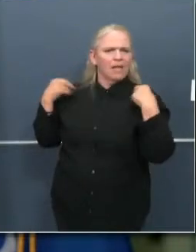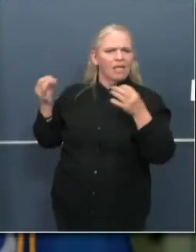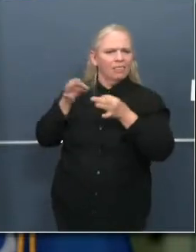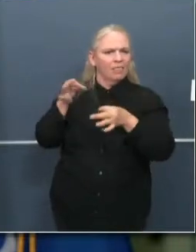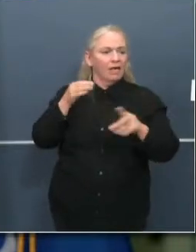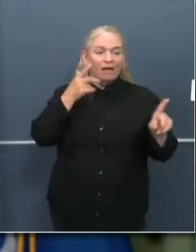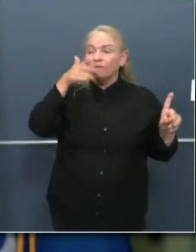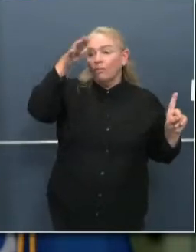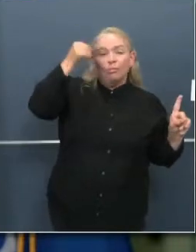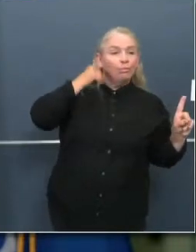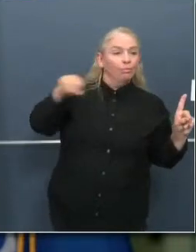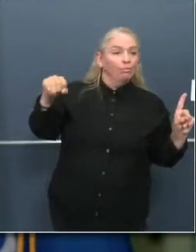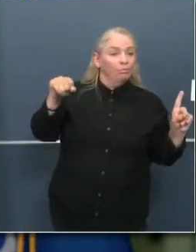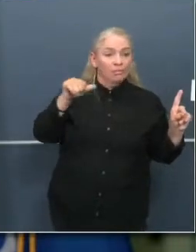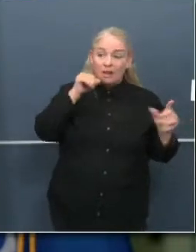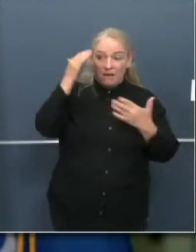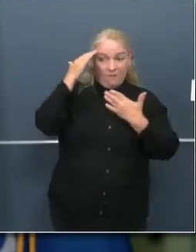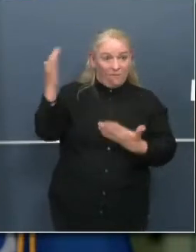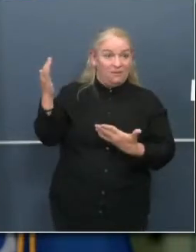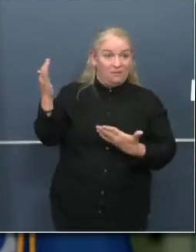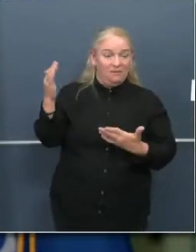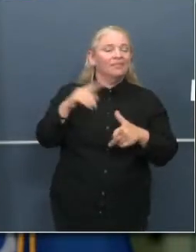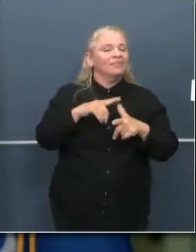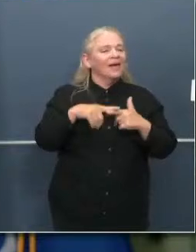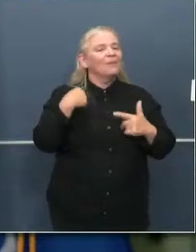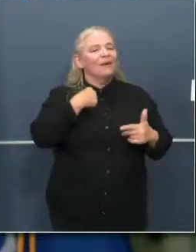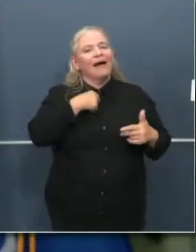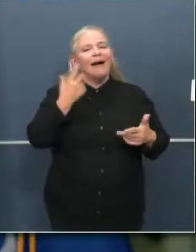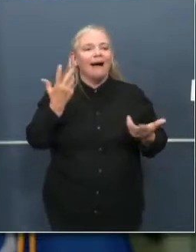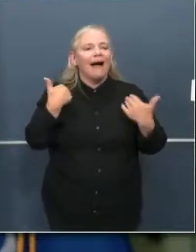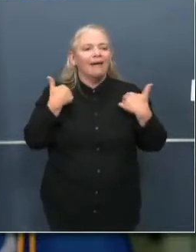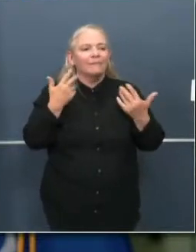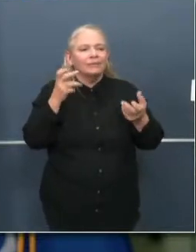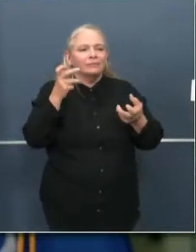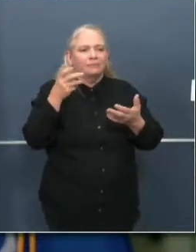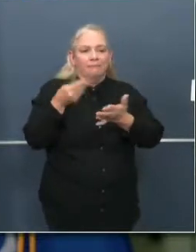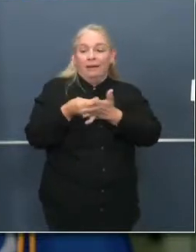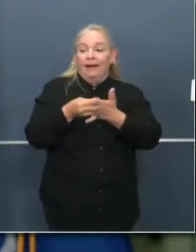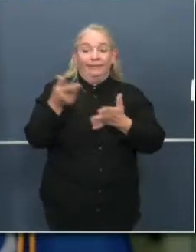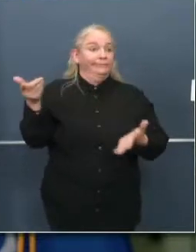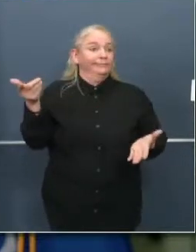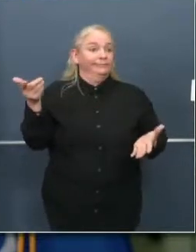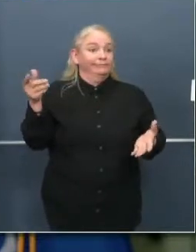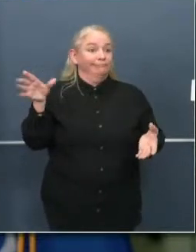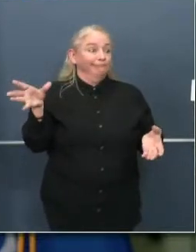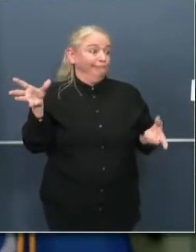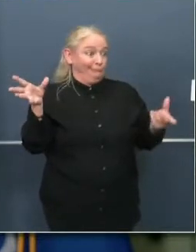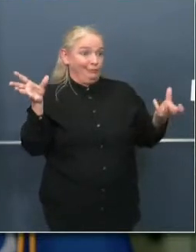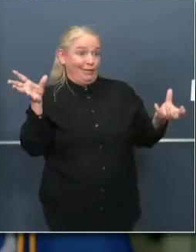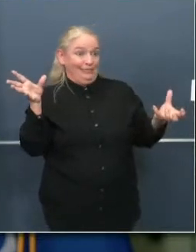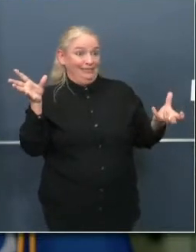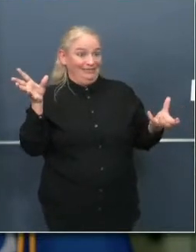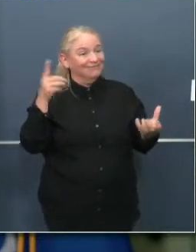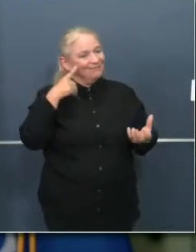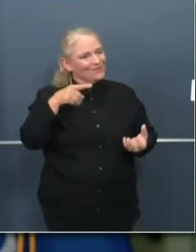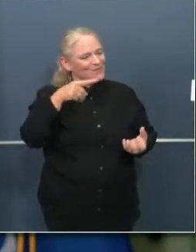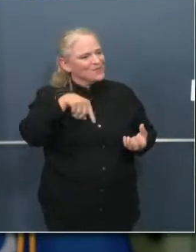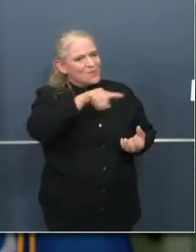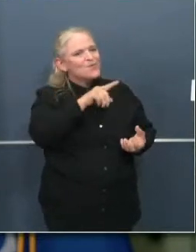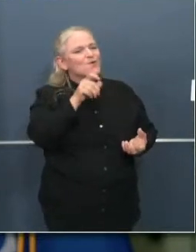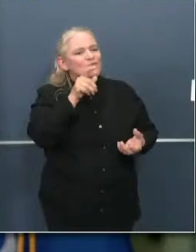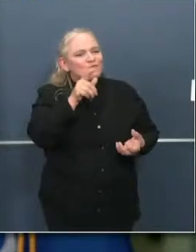$2.5 billion in the budget, that we will make contingent upon performance. If they're simply unwilling to do